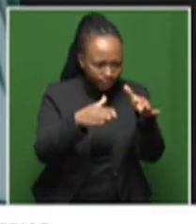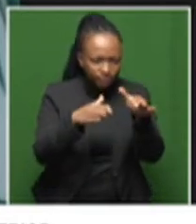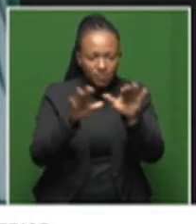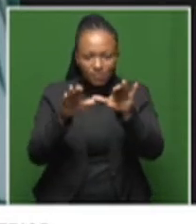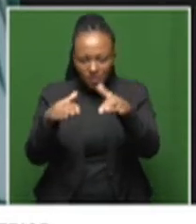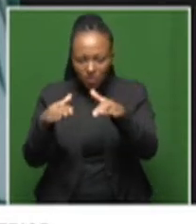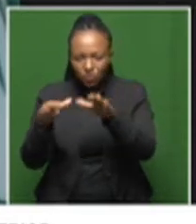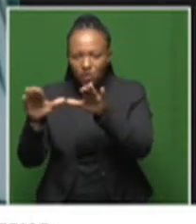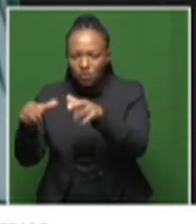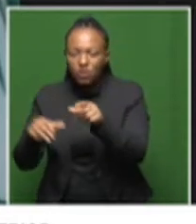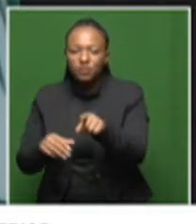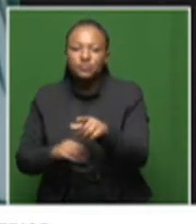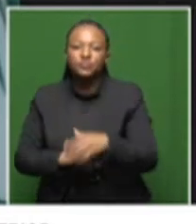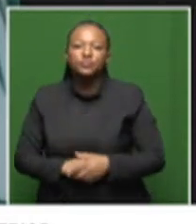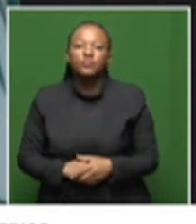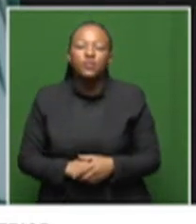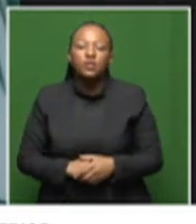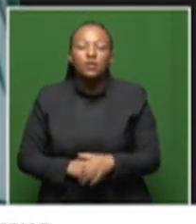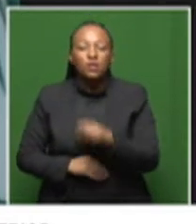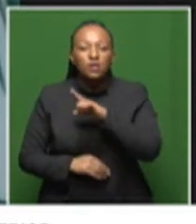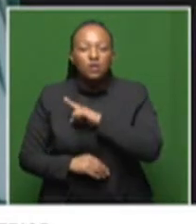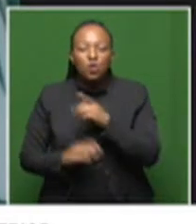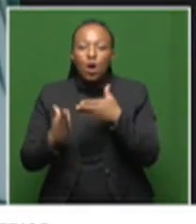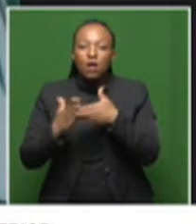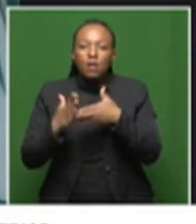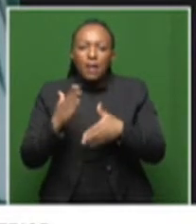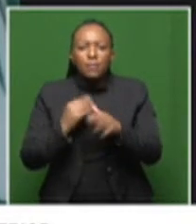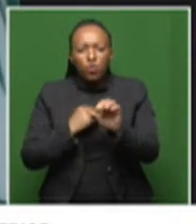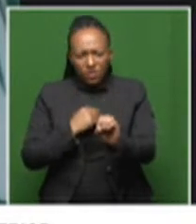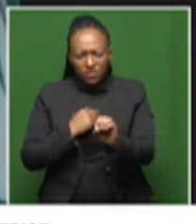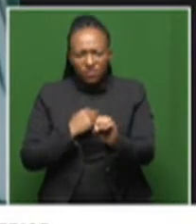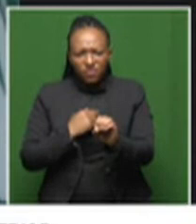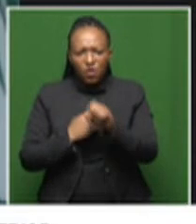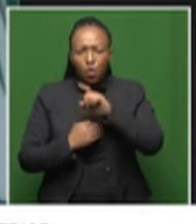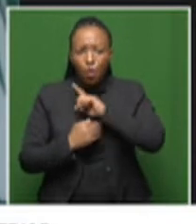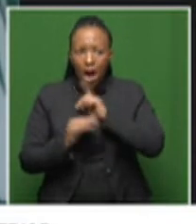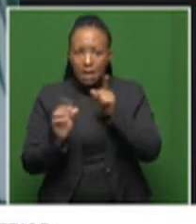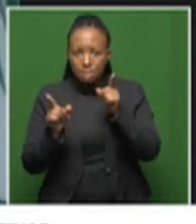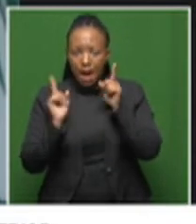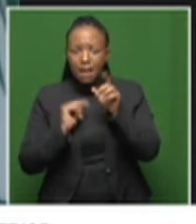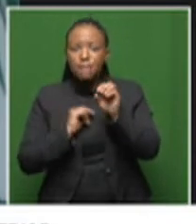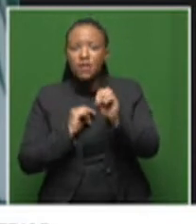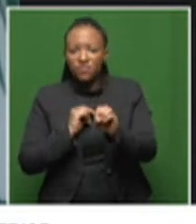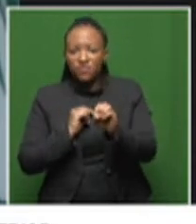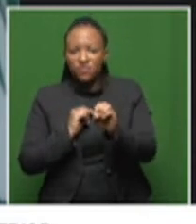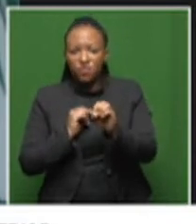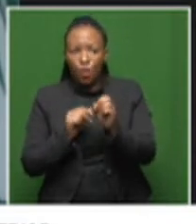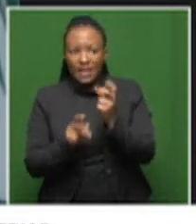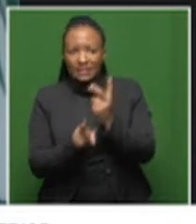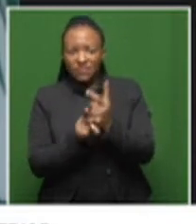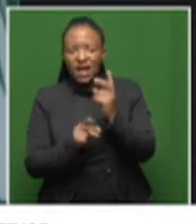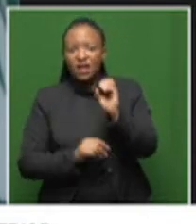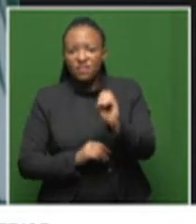have presented to the IMC the constraints and what we see as a danger and the difficulties will